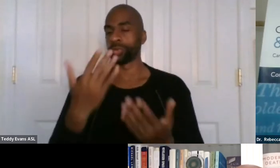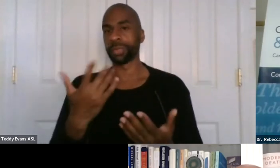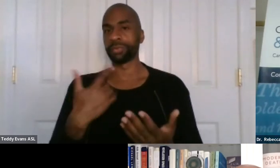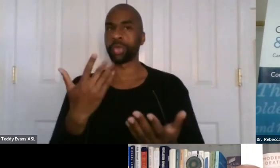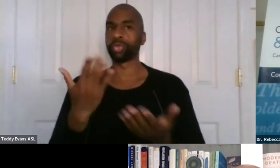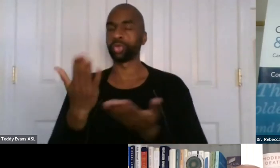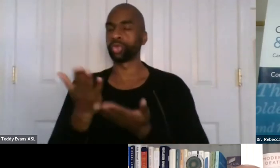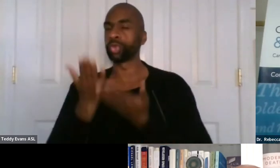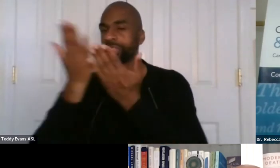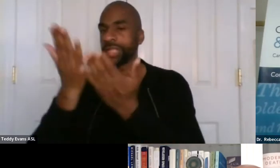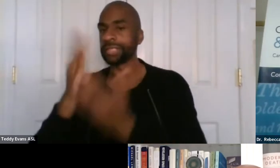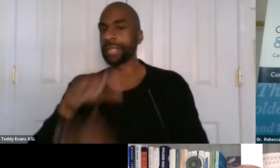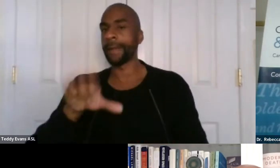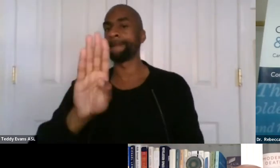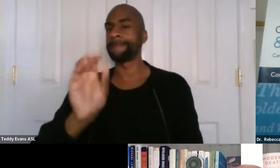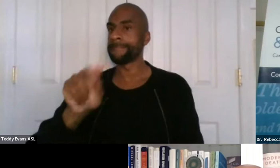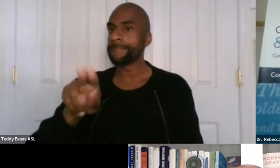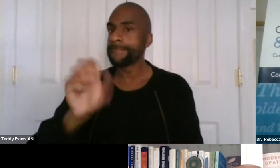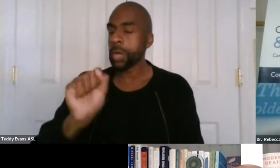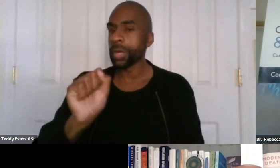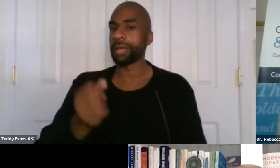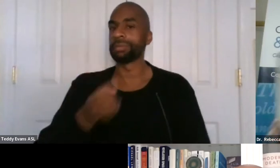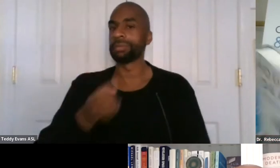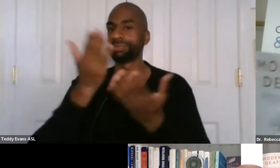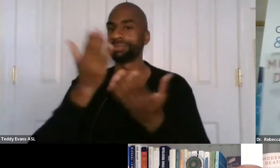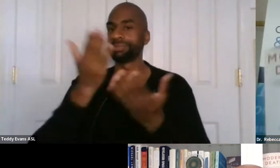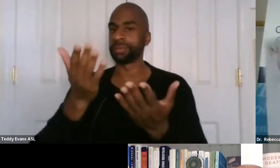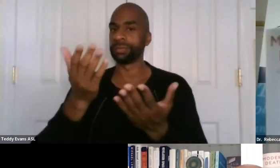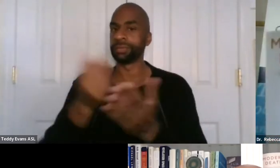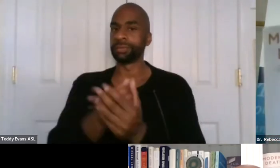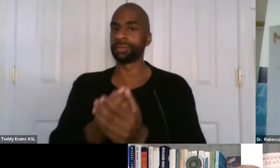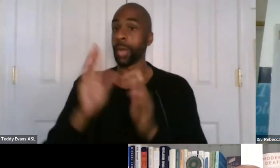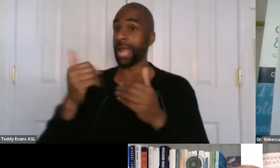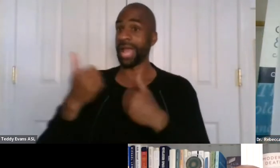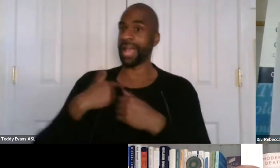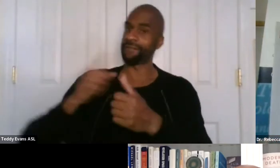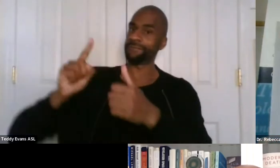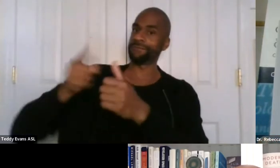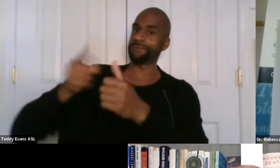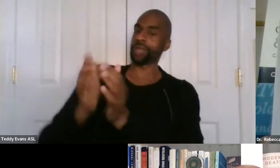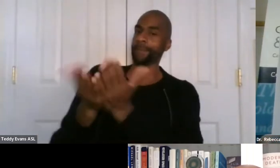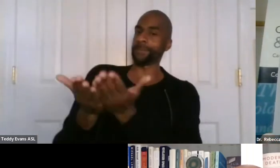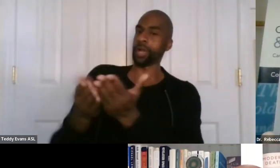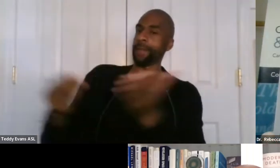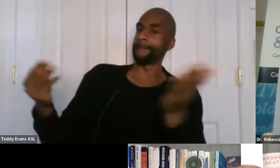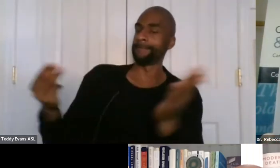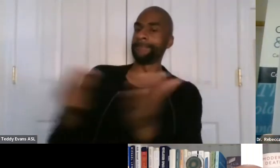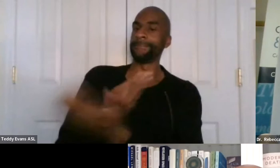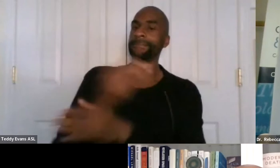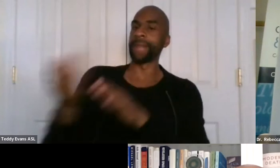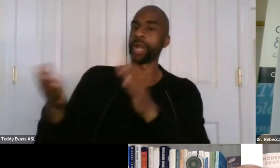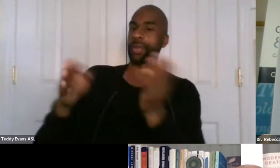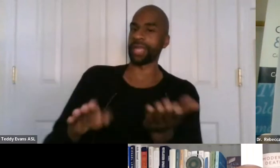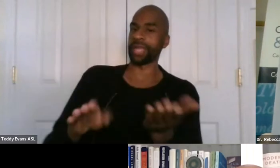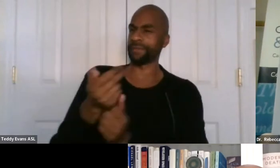the chat mentioned your earlier book header, Modern Death, which I just happen to have right here. This is a few years ago that it was